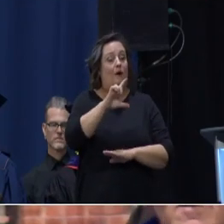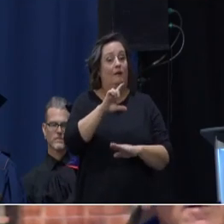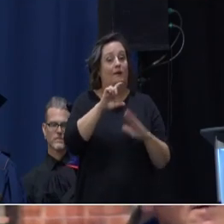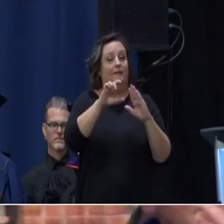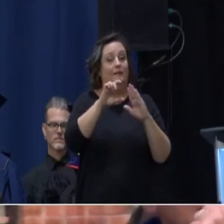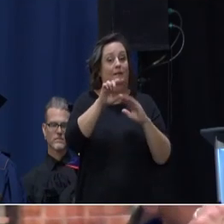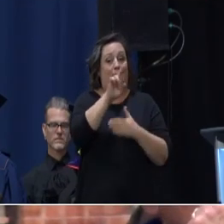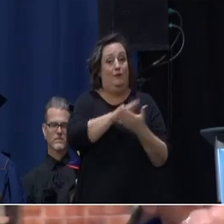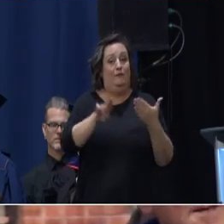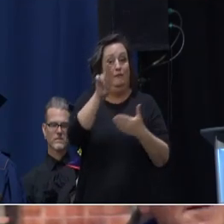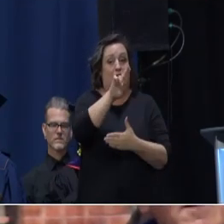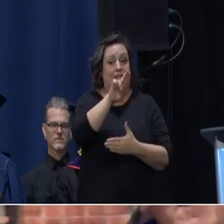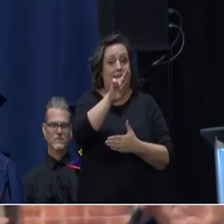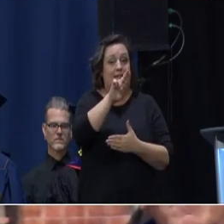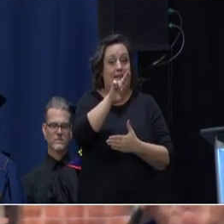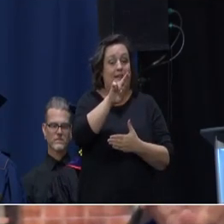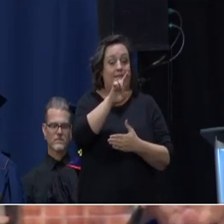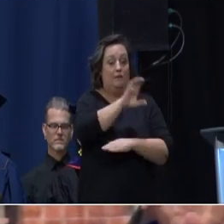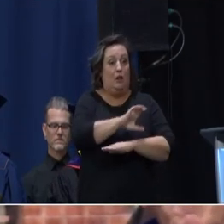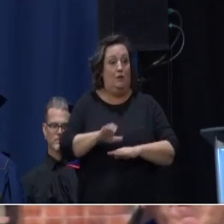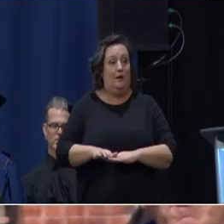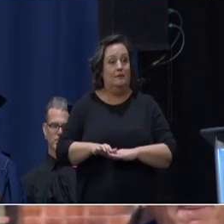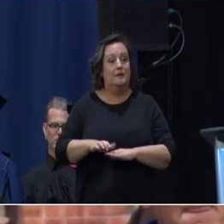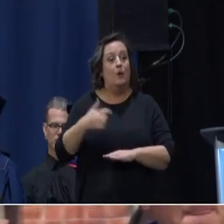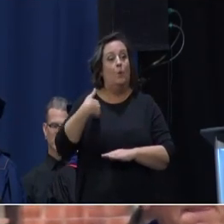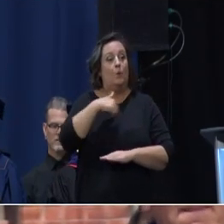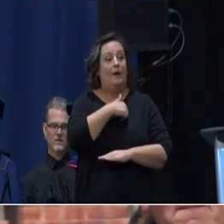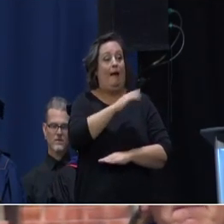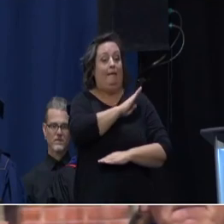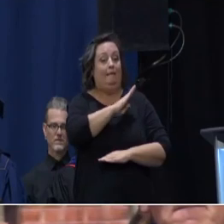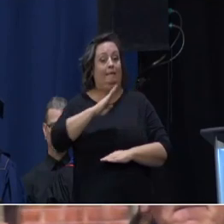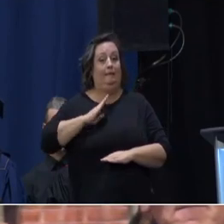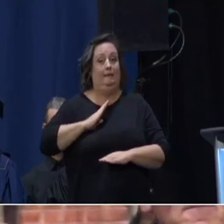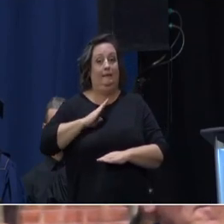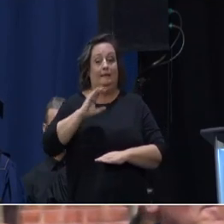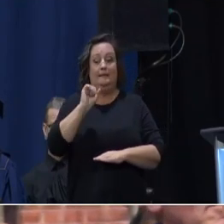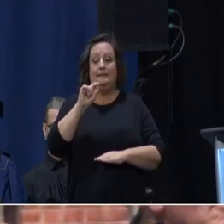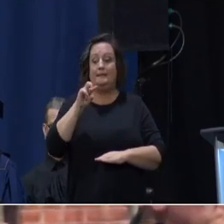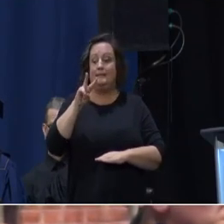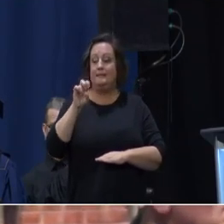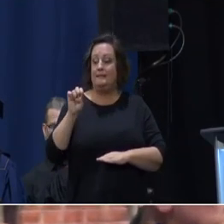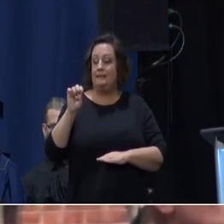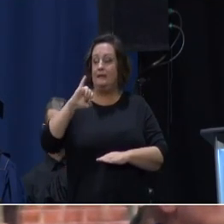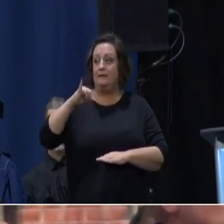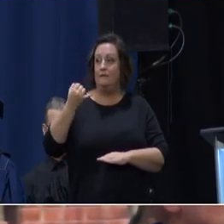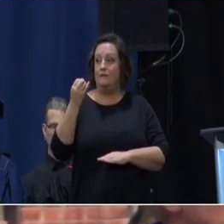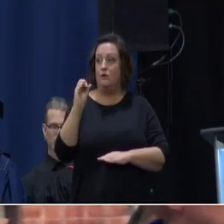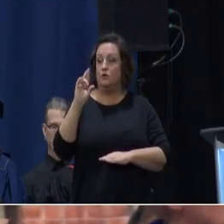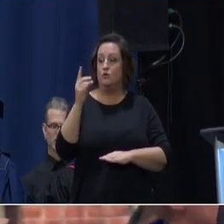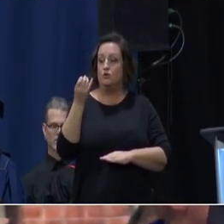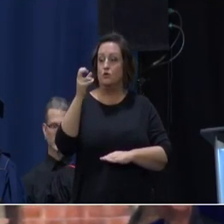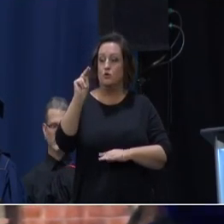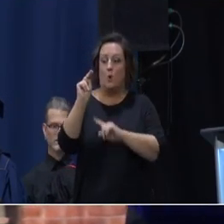We are pleased to have trustee Dr. Steve Jordan here to give the authorization for conferring of the degrees.